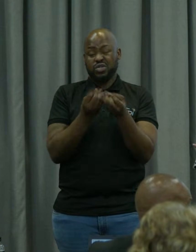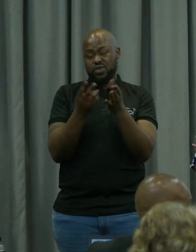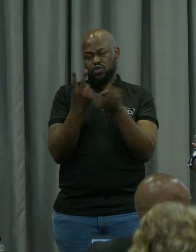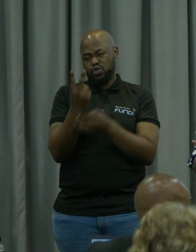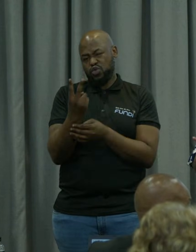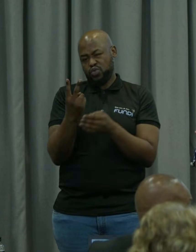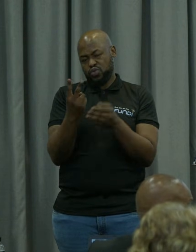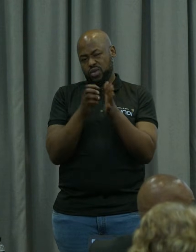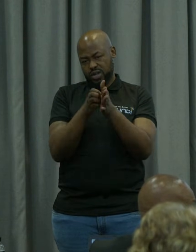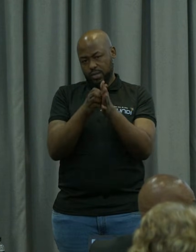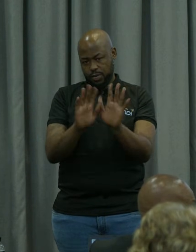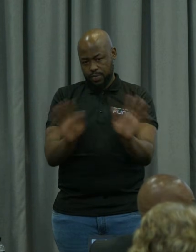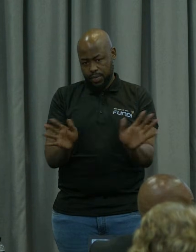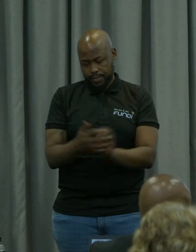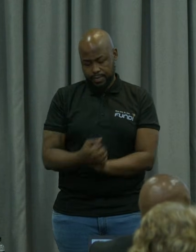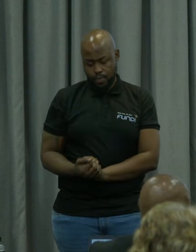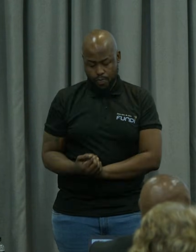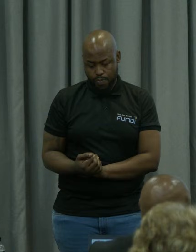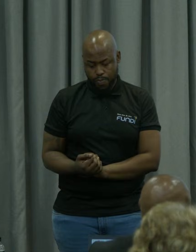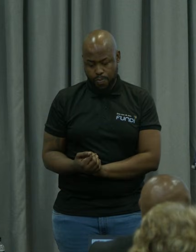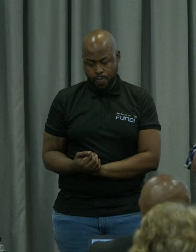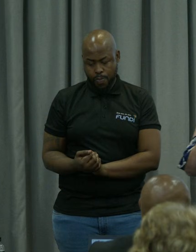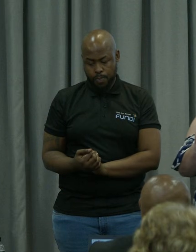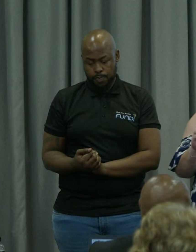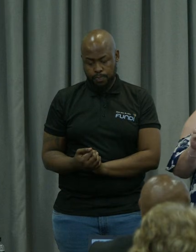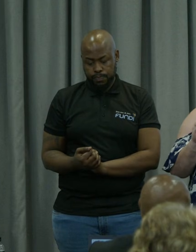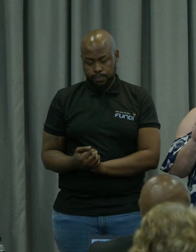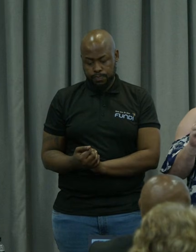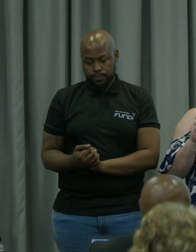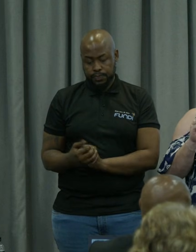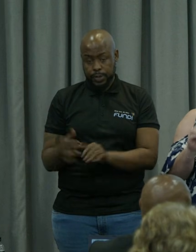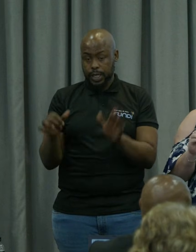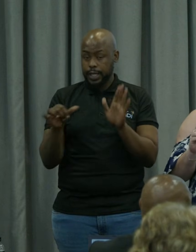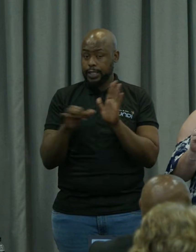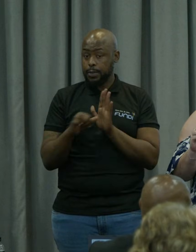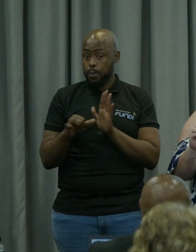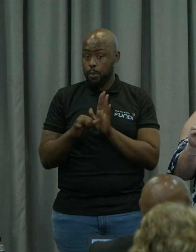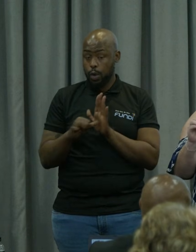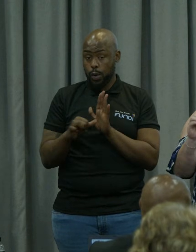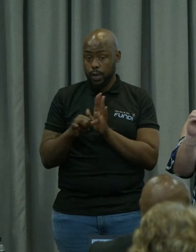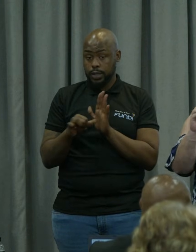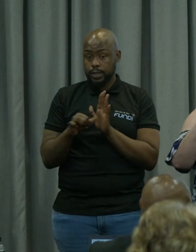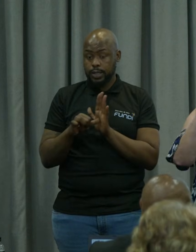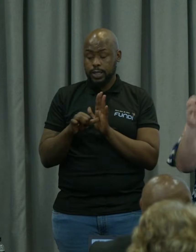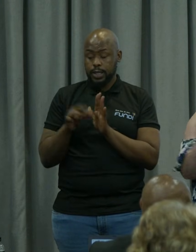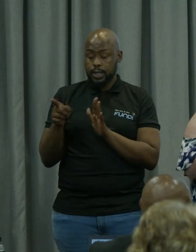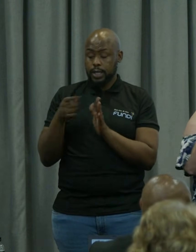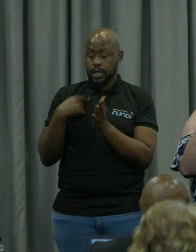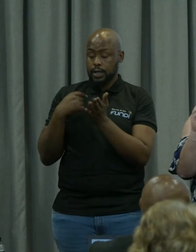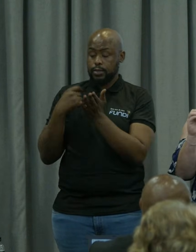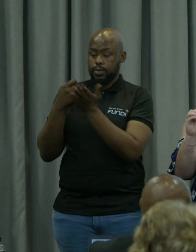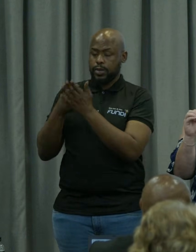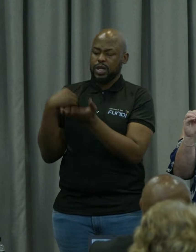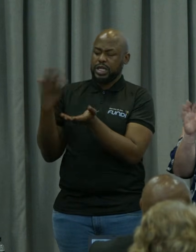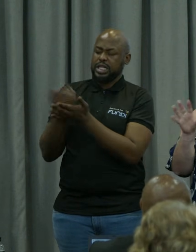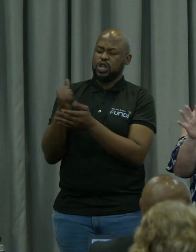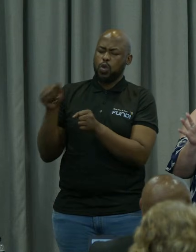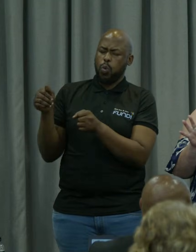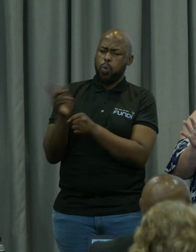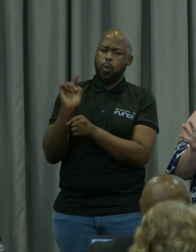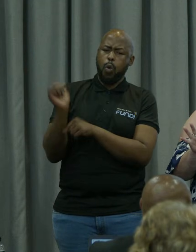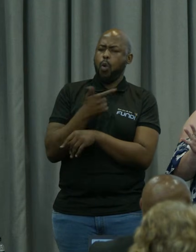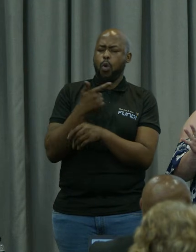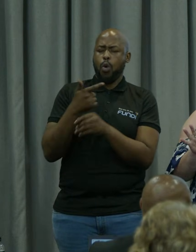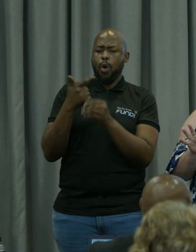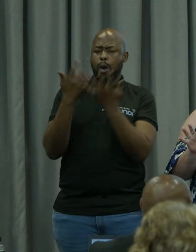examples. So it's extremely important that compensation doesn't take the entire budget. It will always take